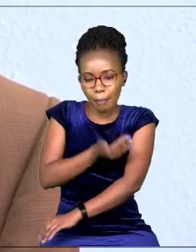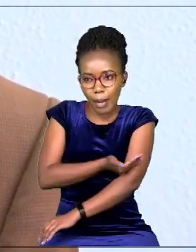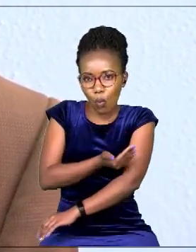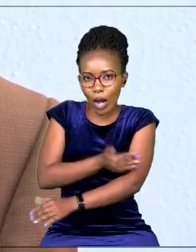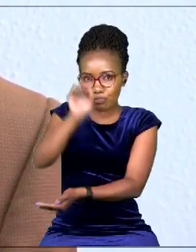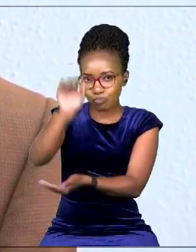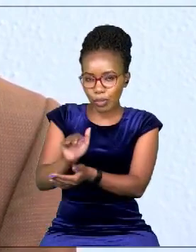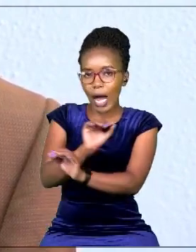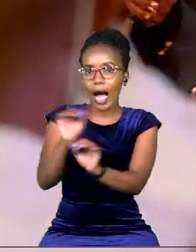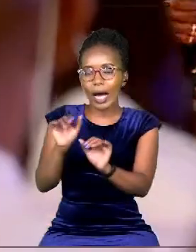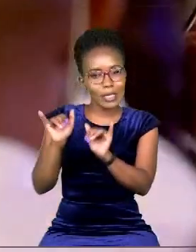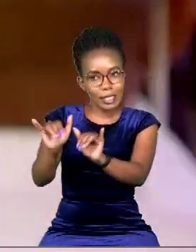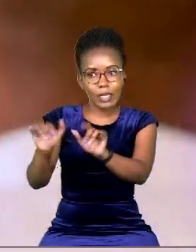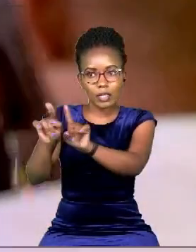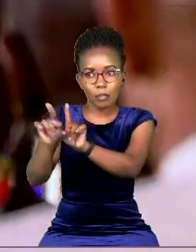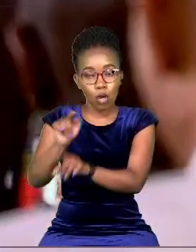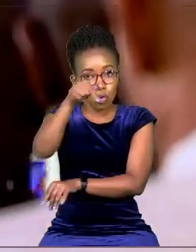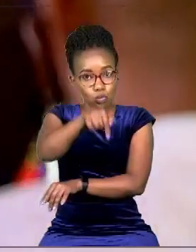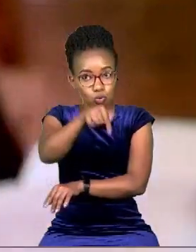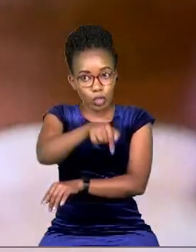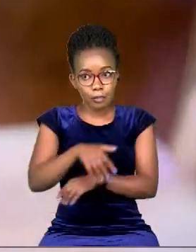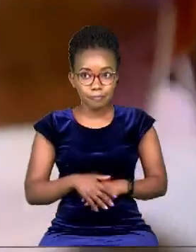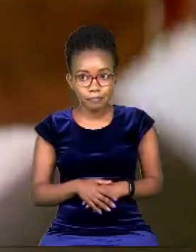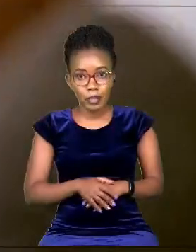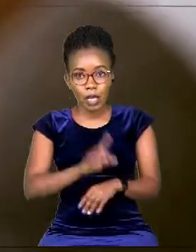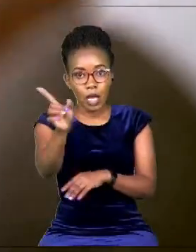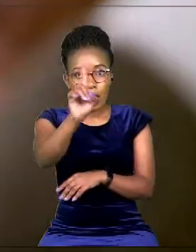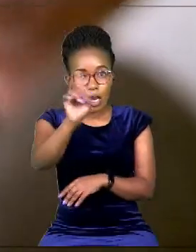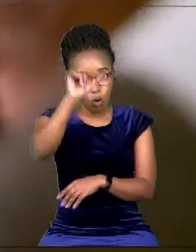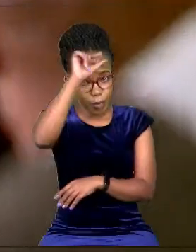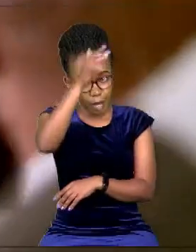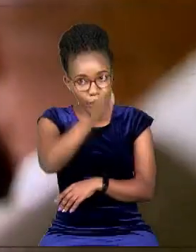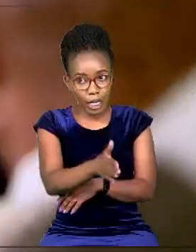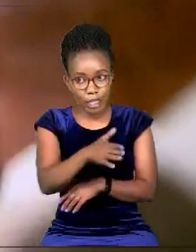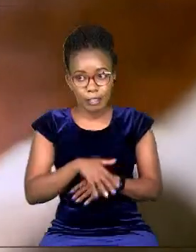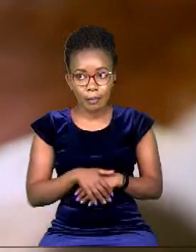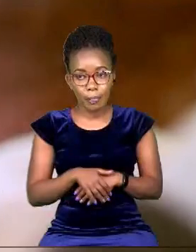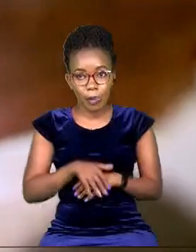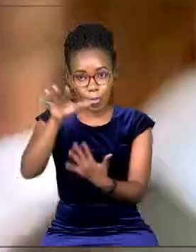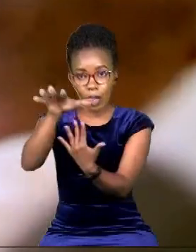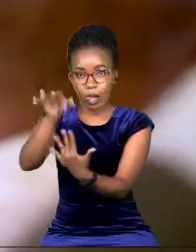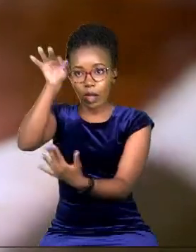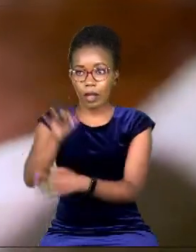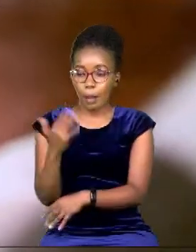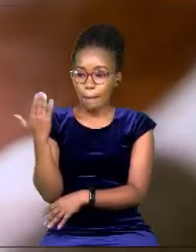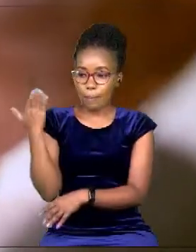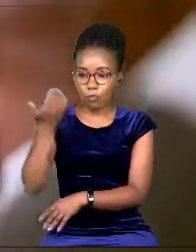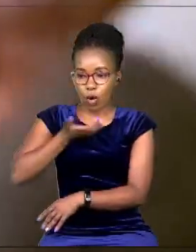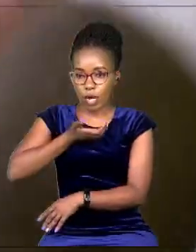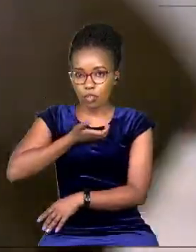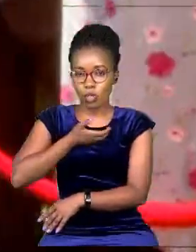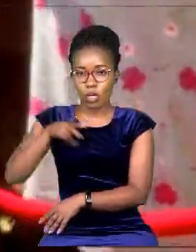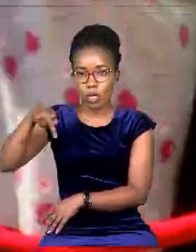kupunguzwa, inabakia vile vilivyo. Earlier today, newly sworn in Nairobi Governor Anne Kananu has nominated former councillor Paul